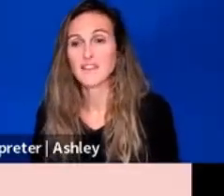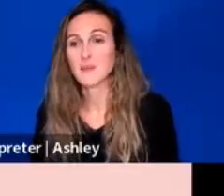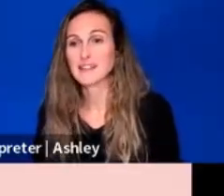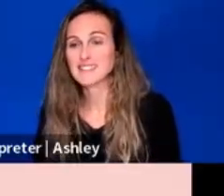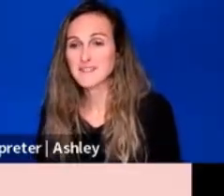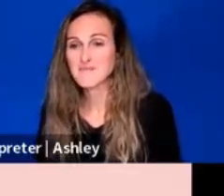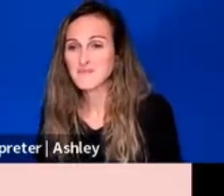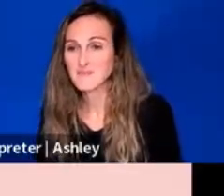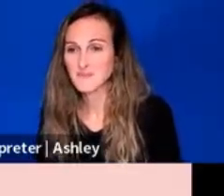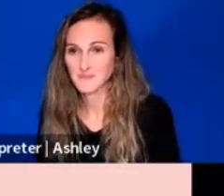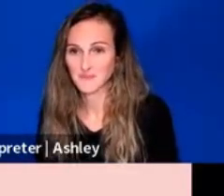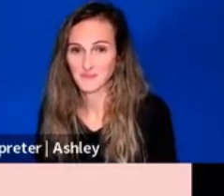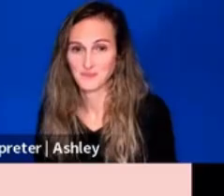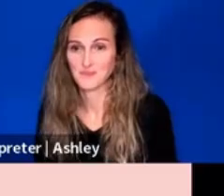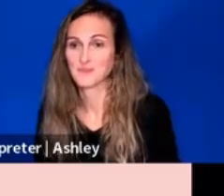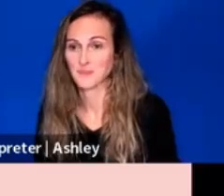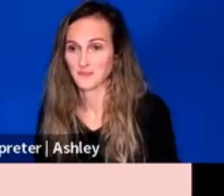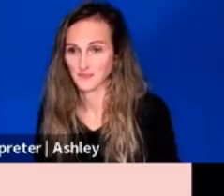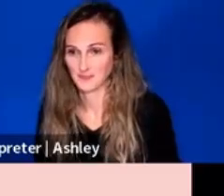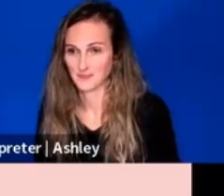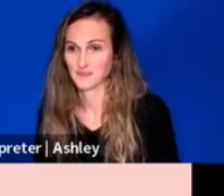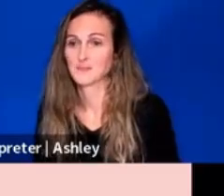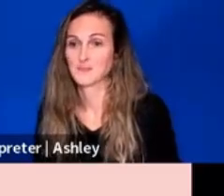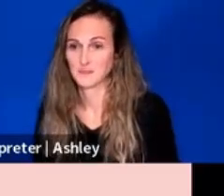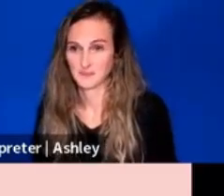All right, can everybody see?